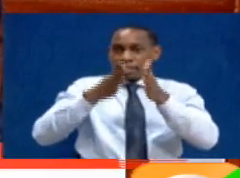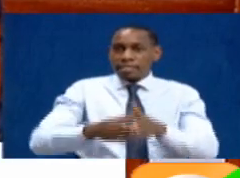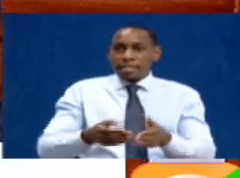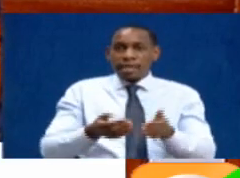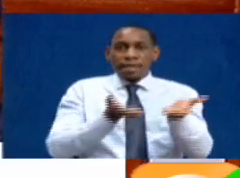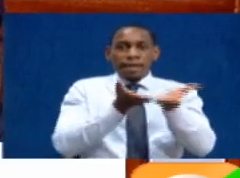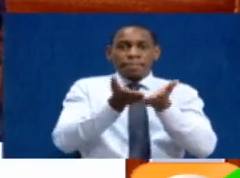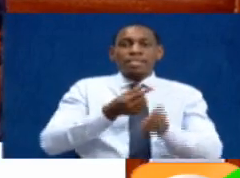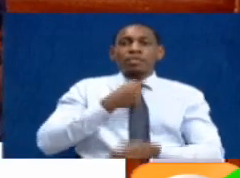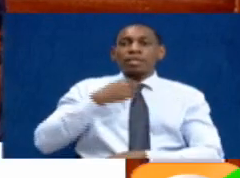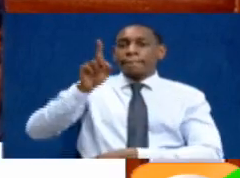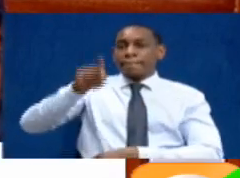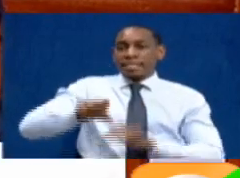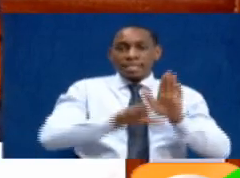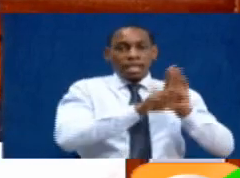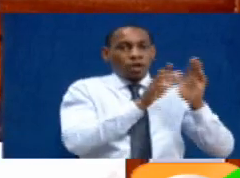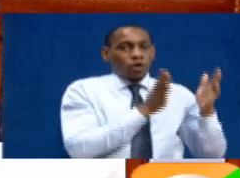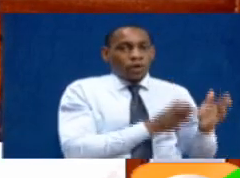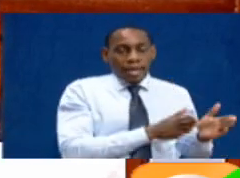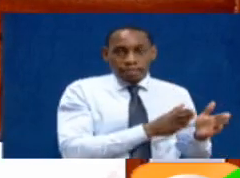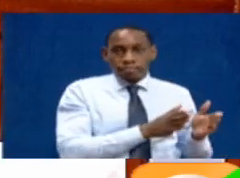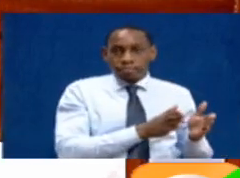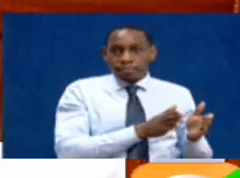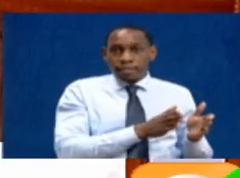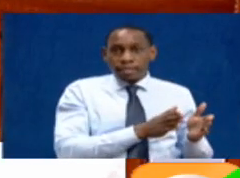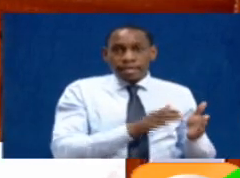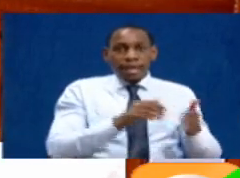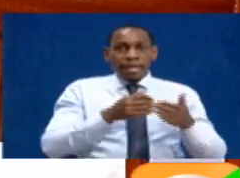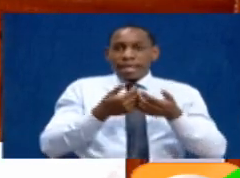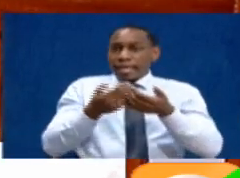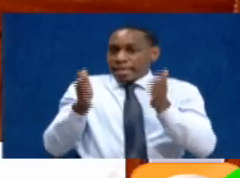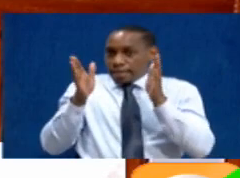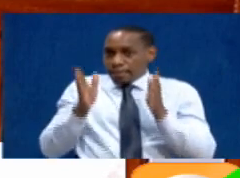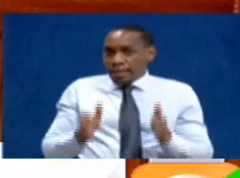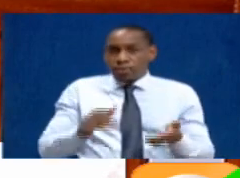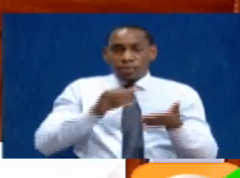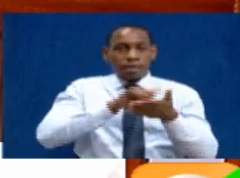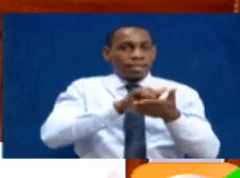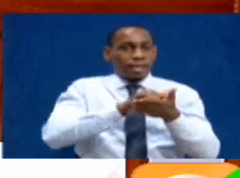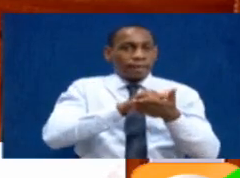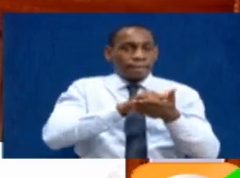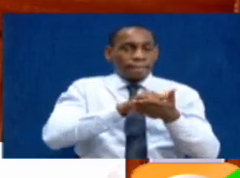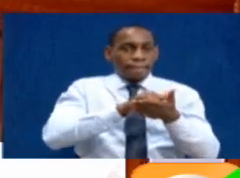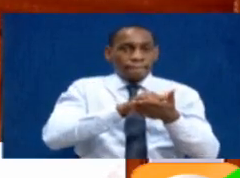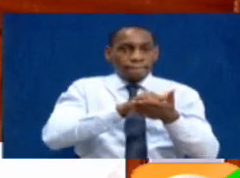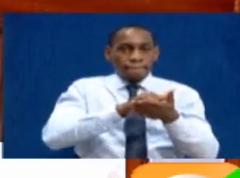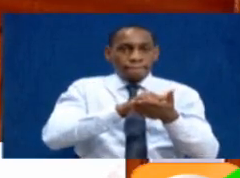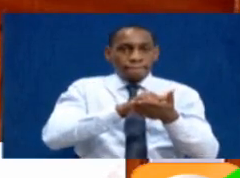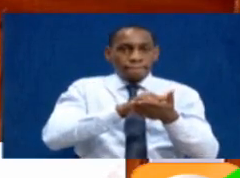trade unions must be a lawyer. You see, anybody who is